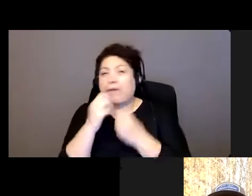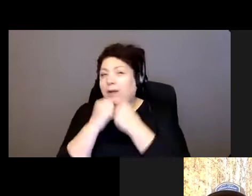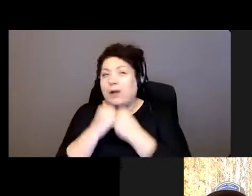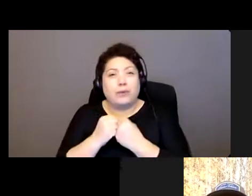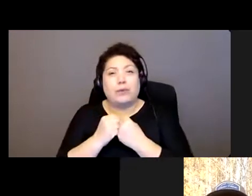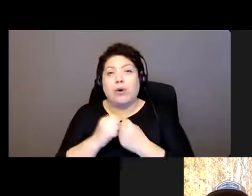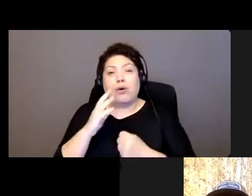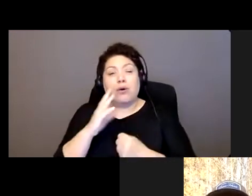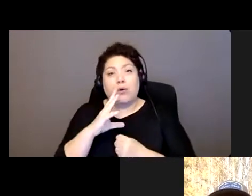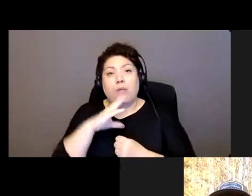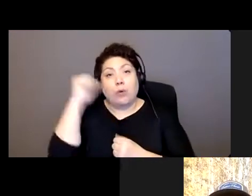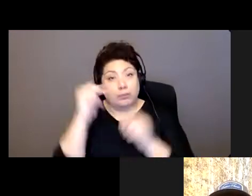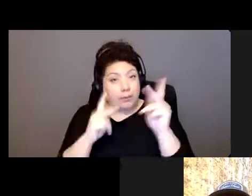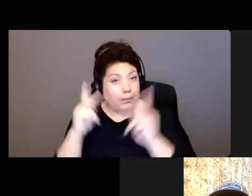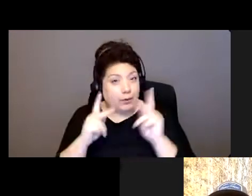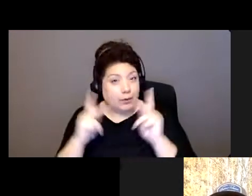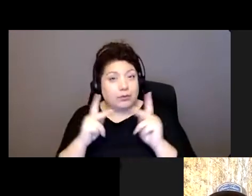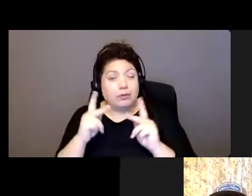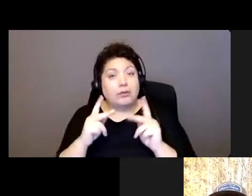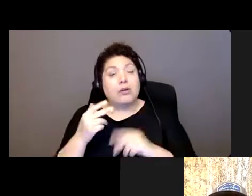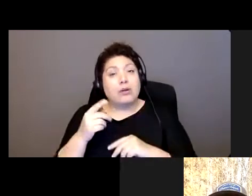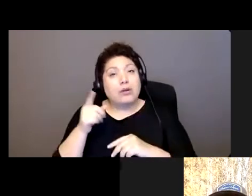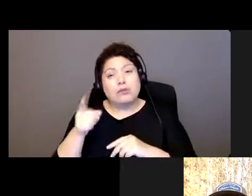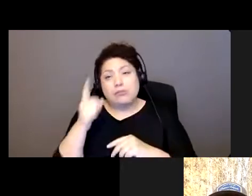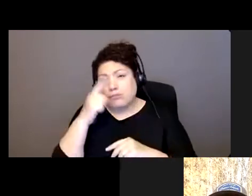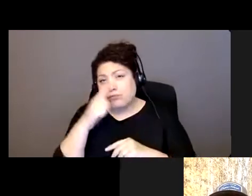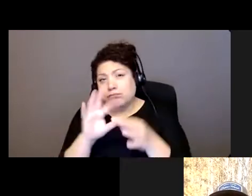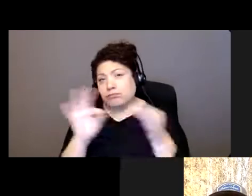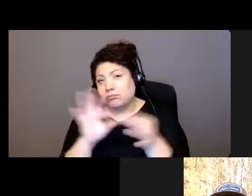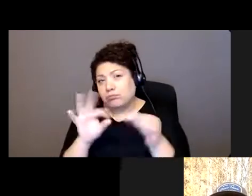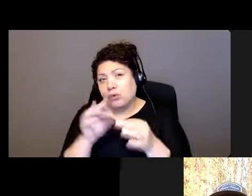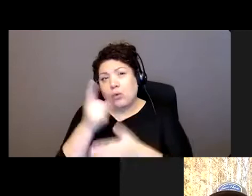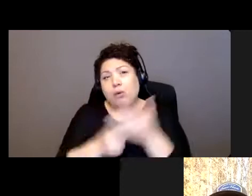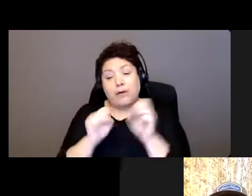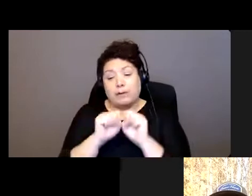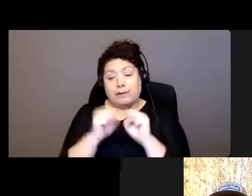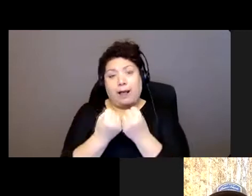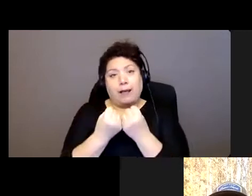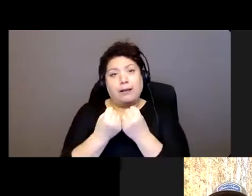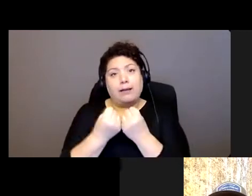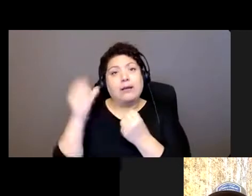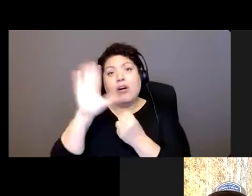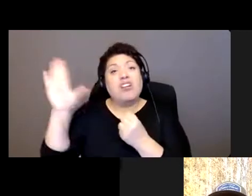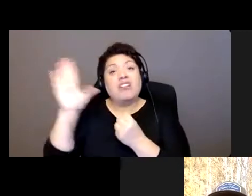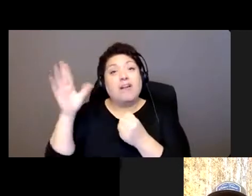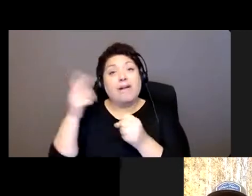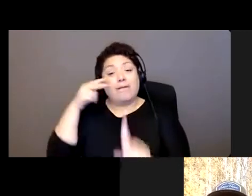share with me your perspective on societal views of older adults?